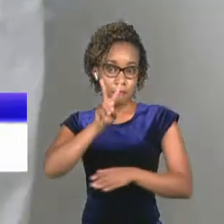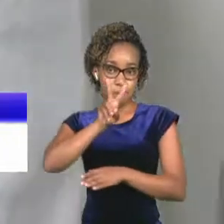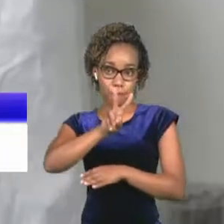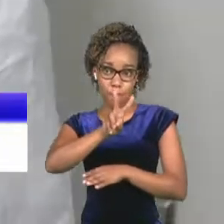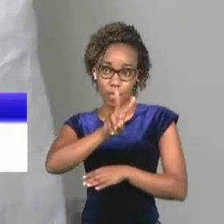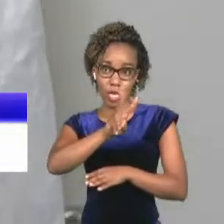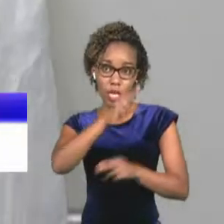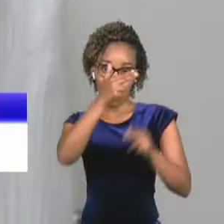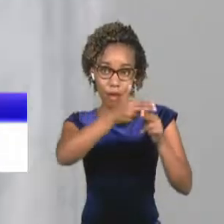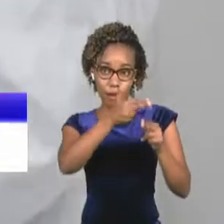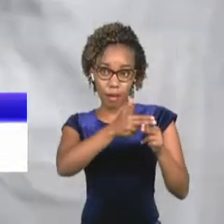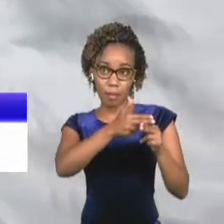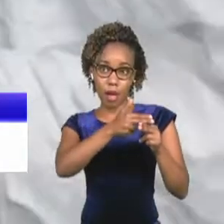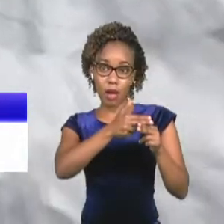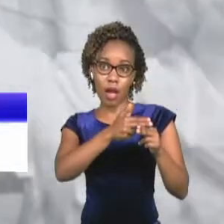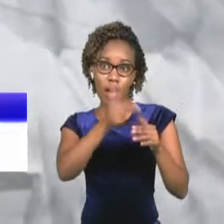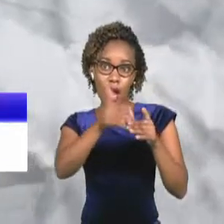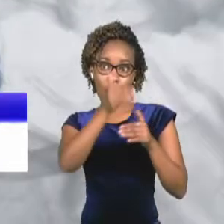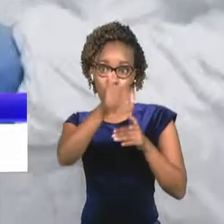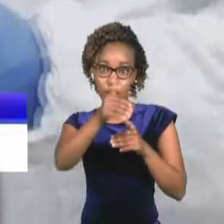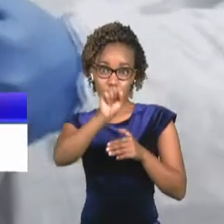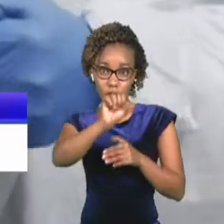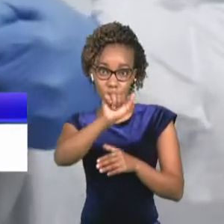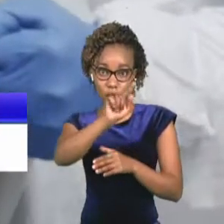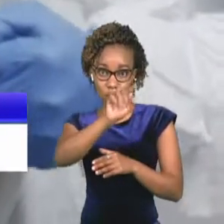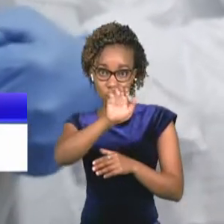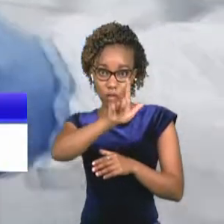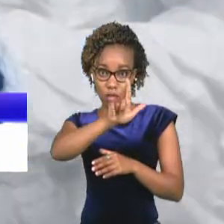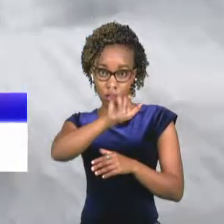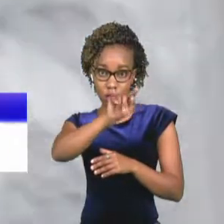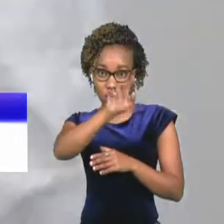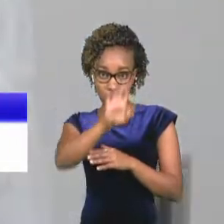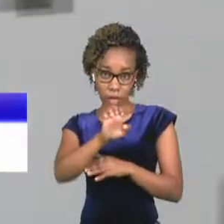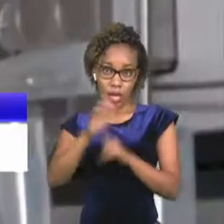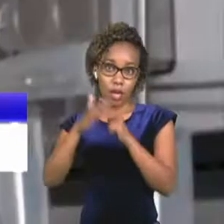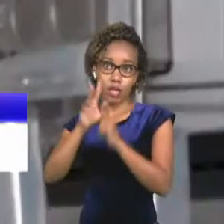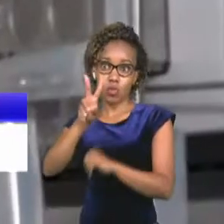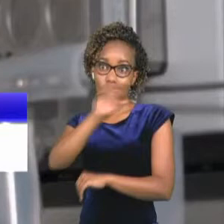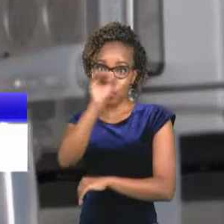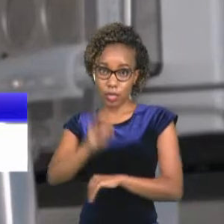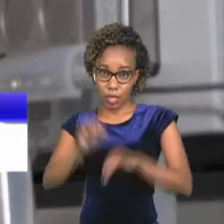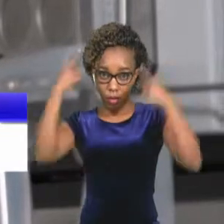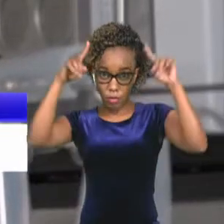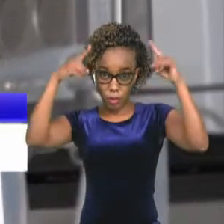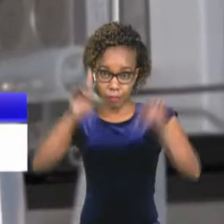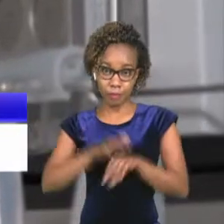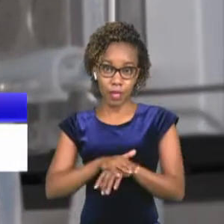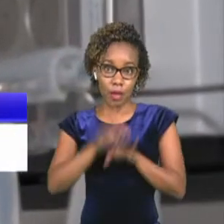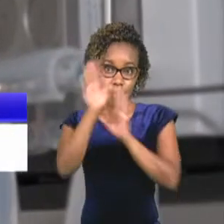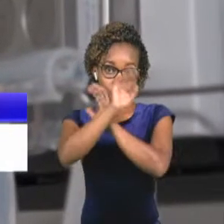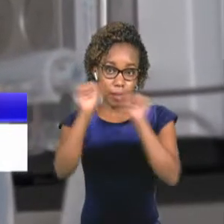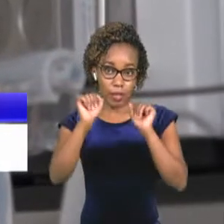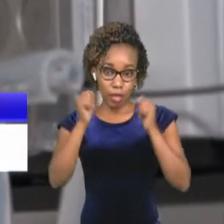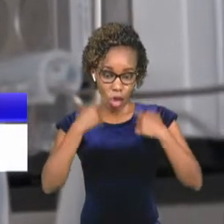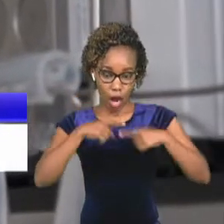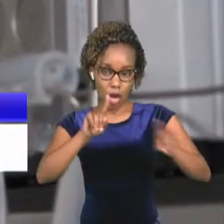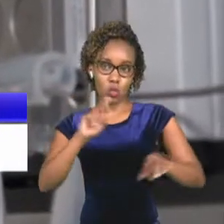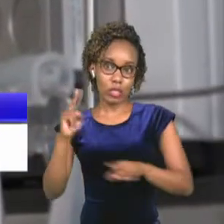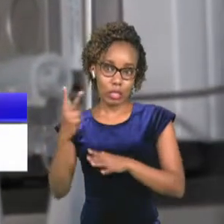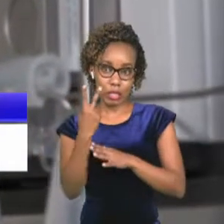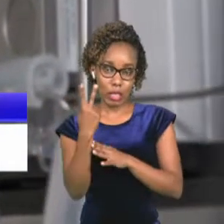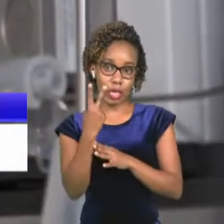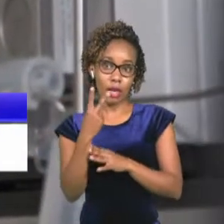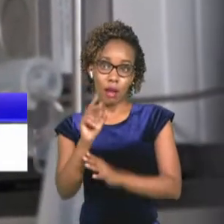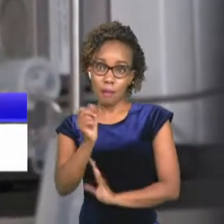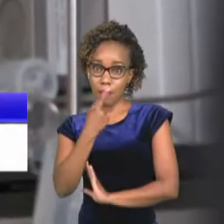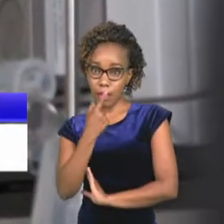after the Soviet-era satellite, which it has since said is 92% effective. Putin announced a second coronavirus